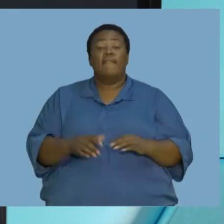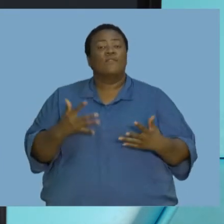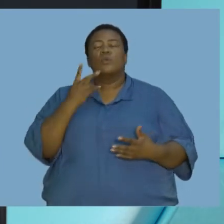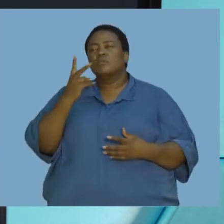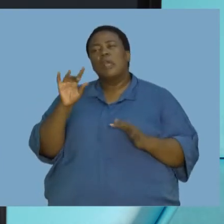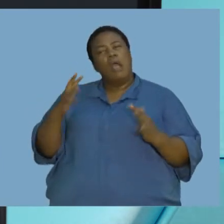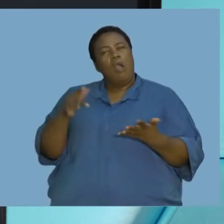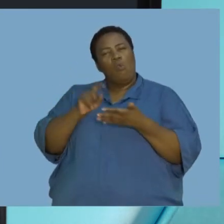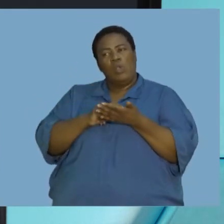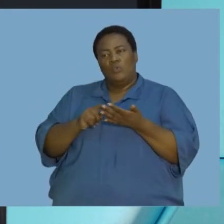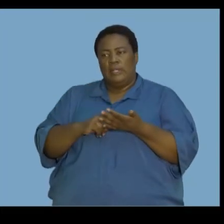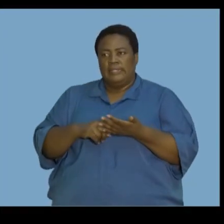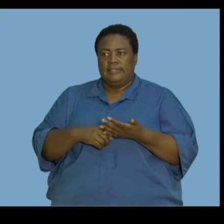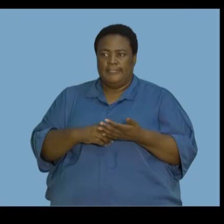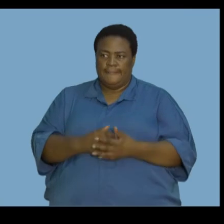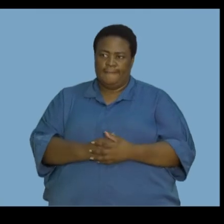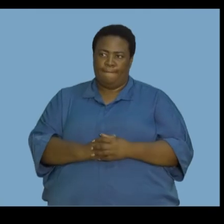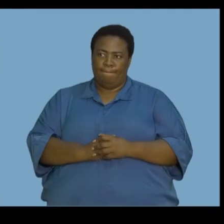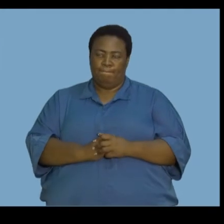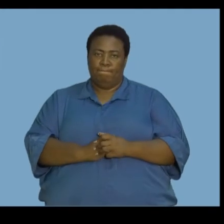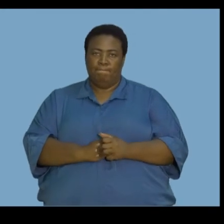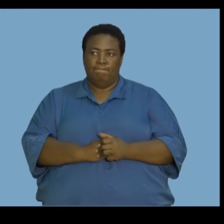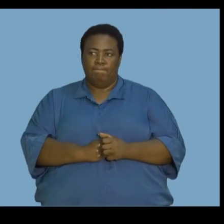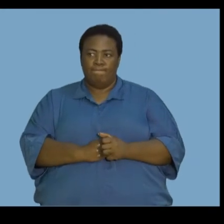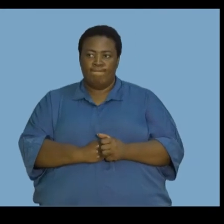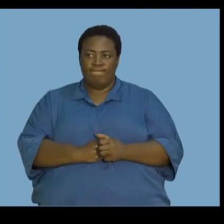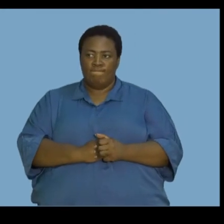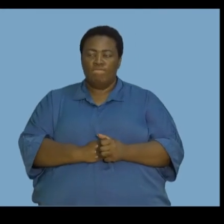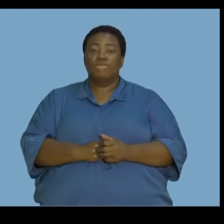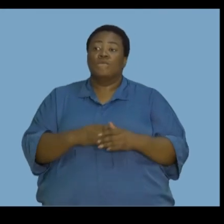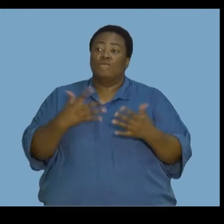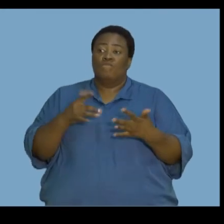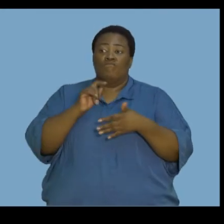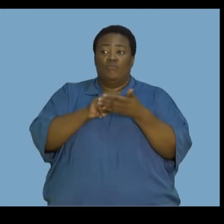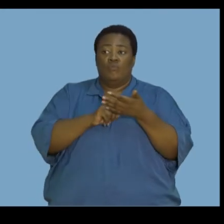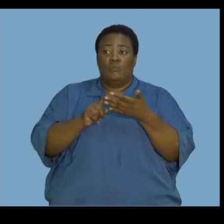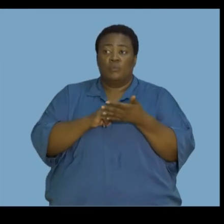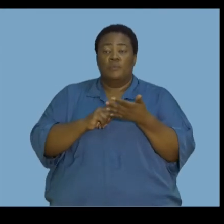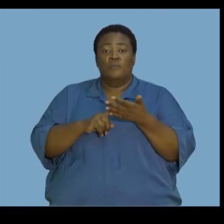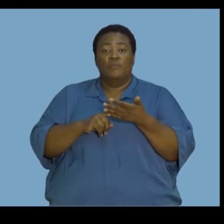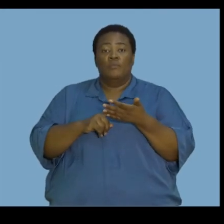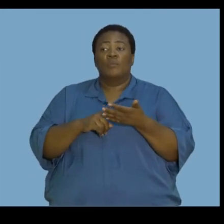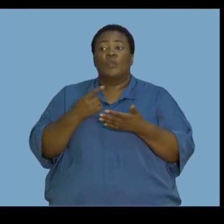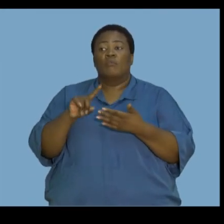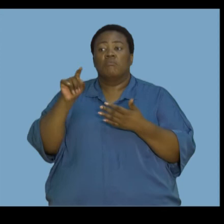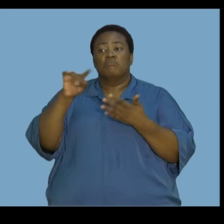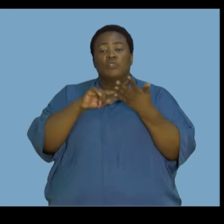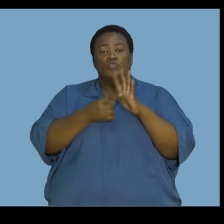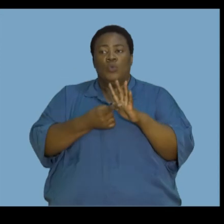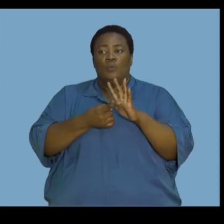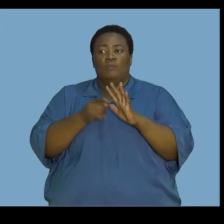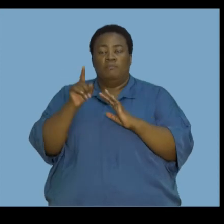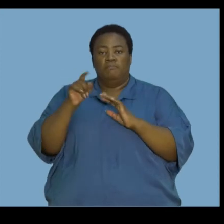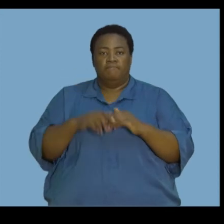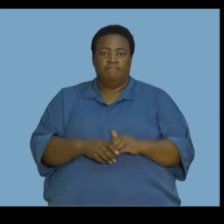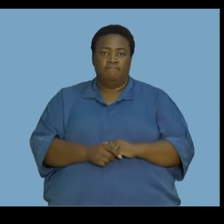how this is calculated and then how we plot that. So the calculations for proportions for each slice are shown in the